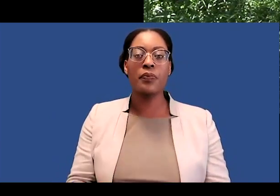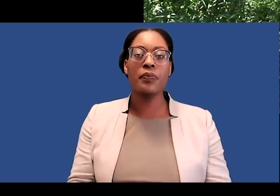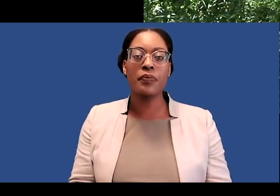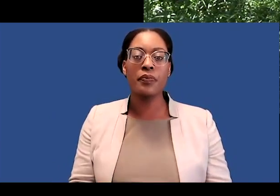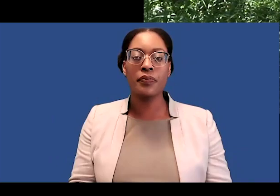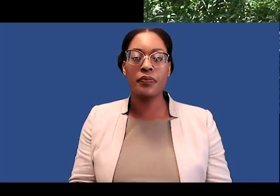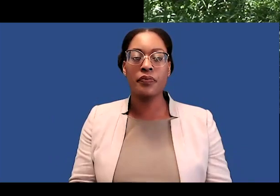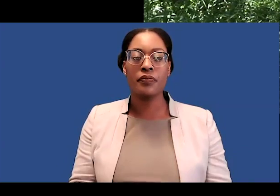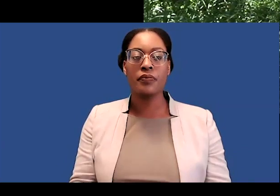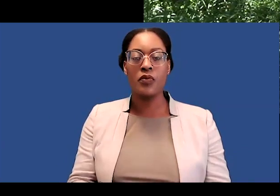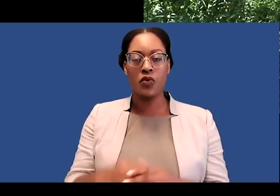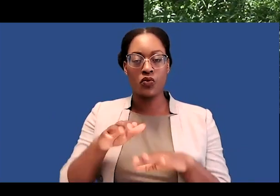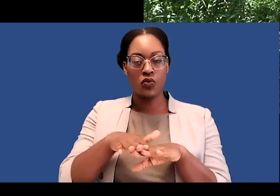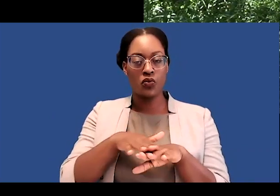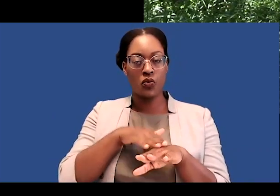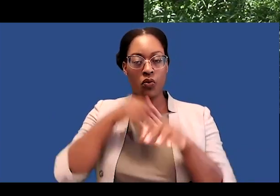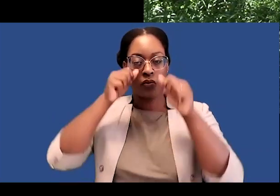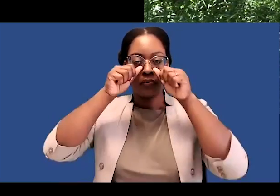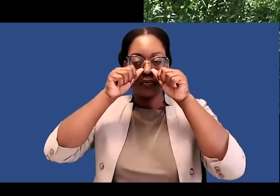Slowly exhale through the nose.